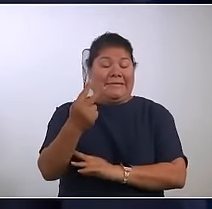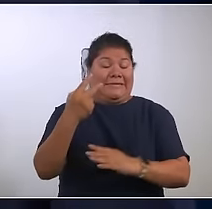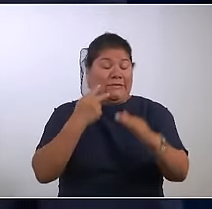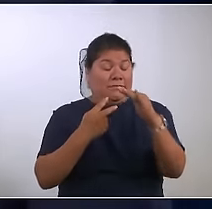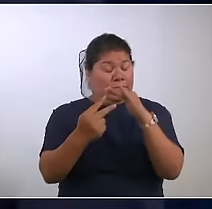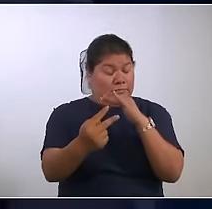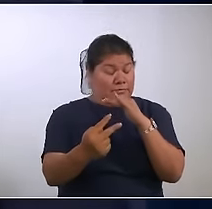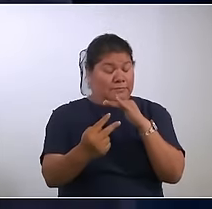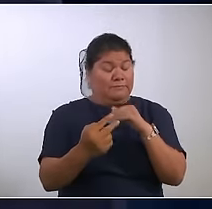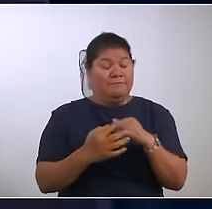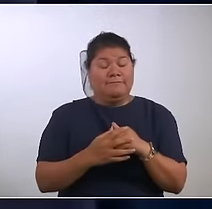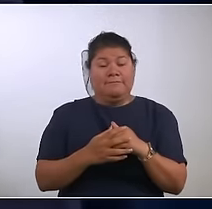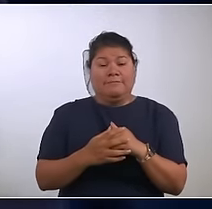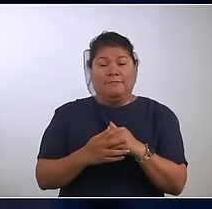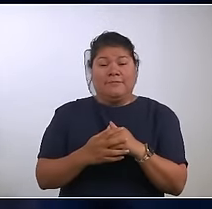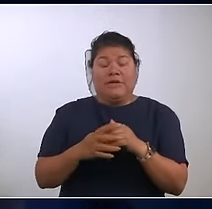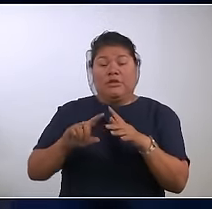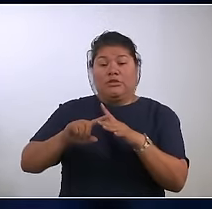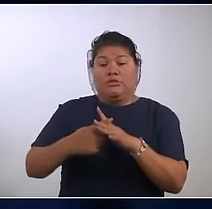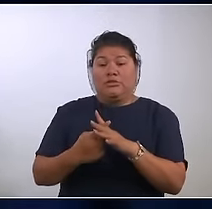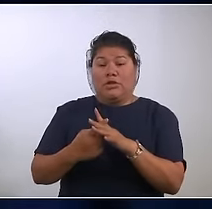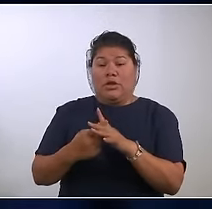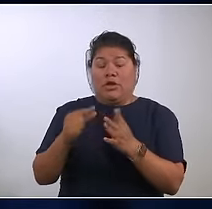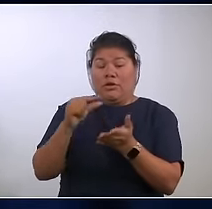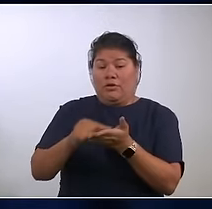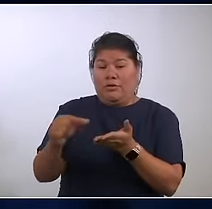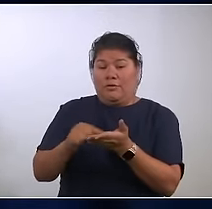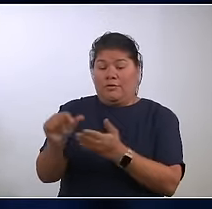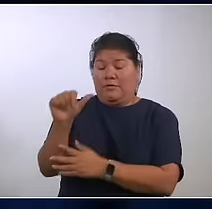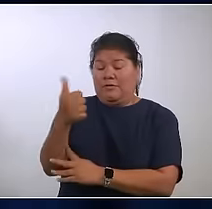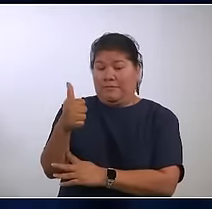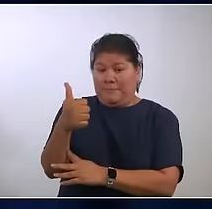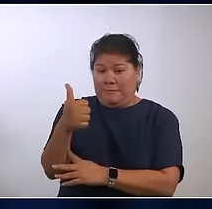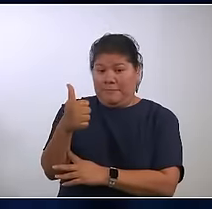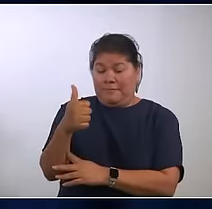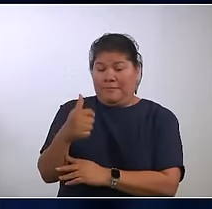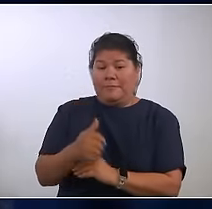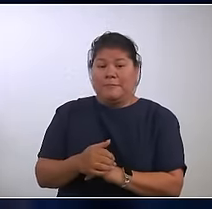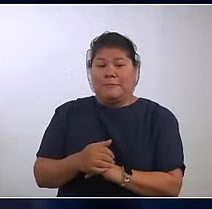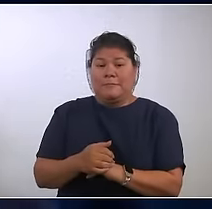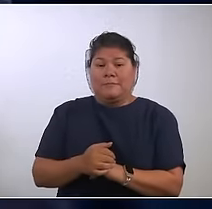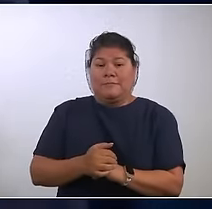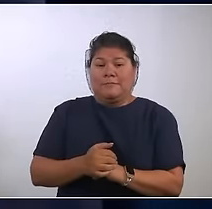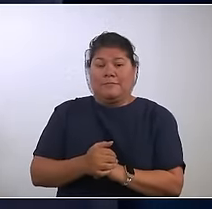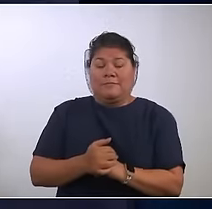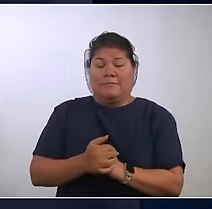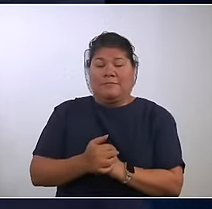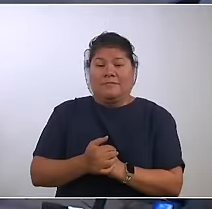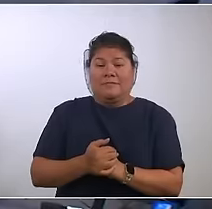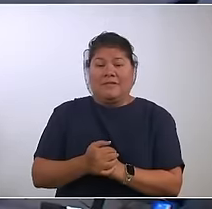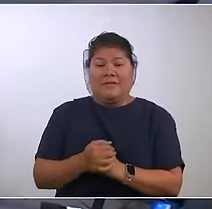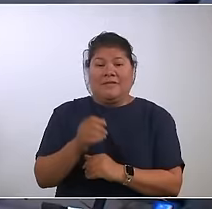profecía, but the second prophecy, que comienza con el versículo 10, that begins with verse 10, donde Dios llama